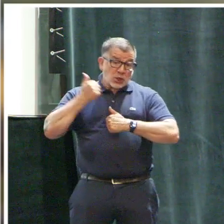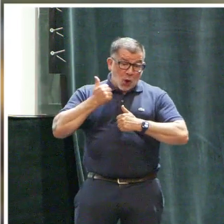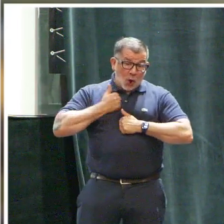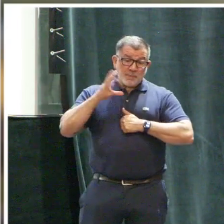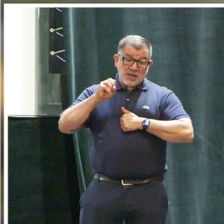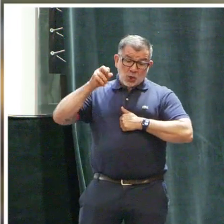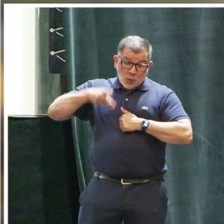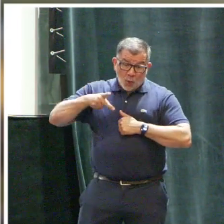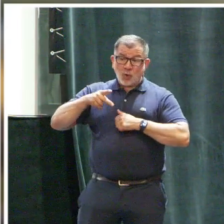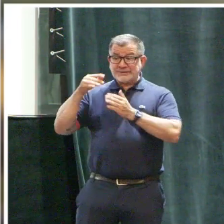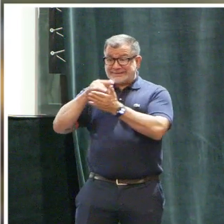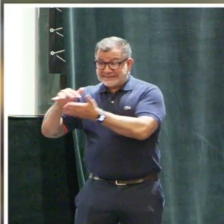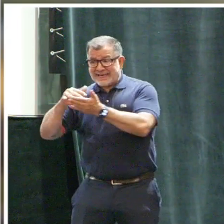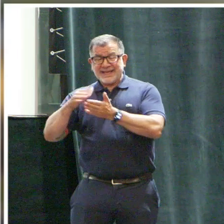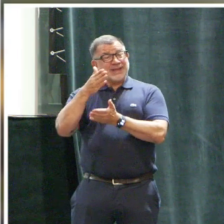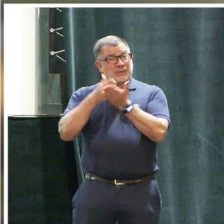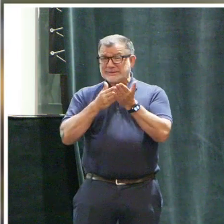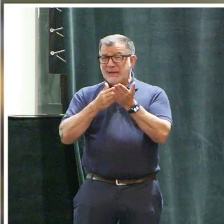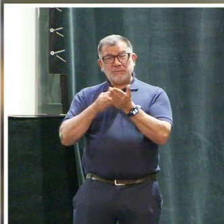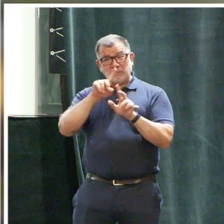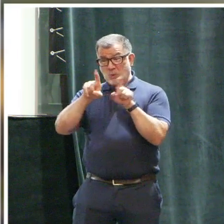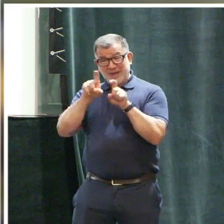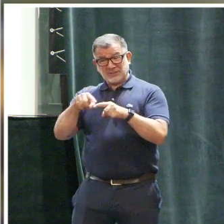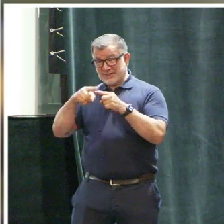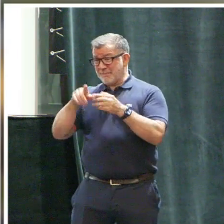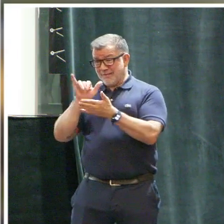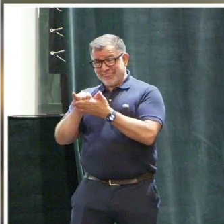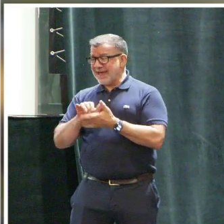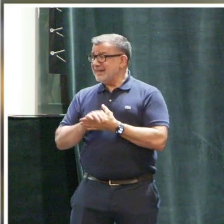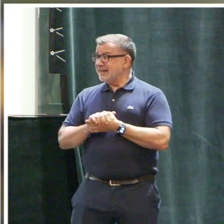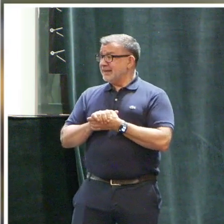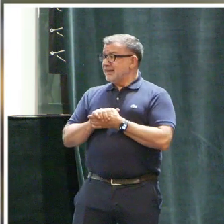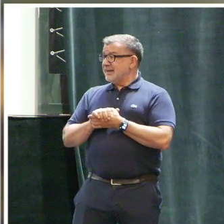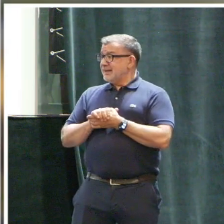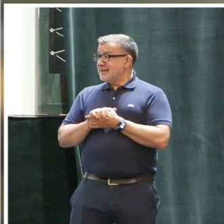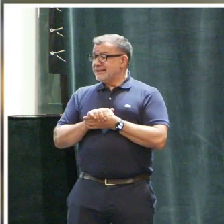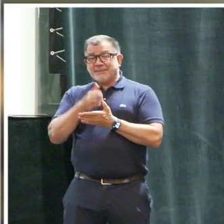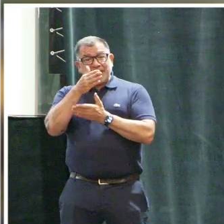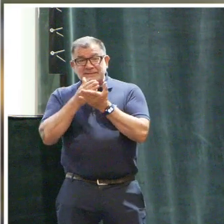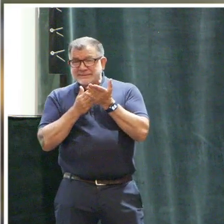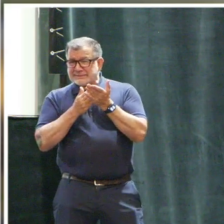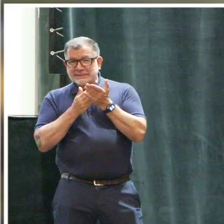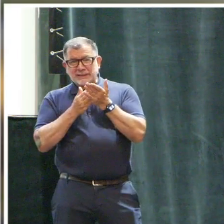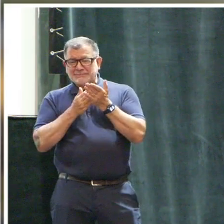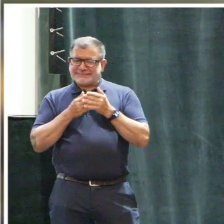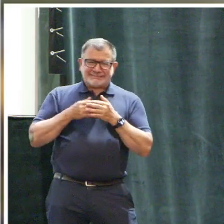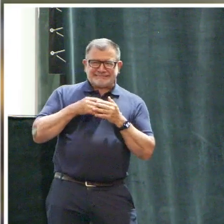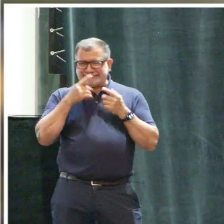some question and uncertainty about that and some dissatisfaction with some of the concepts that have been put forth.